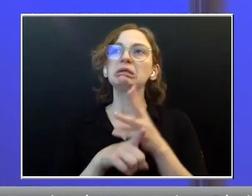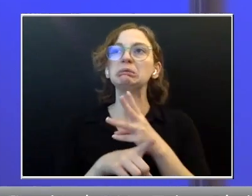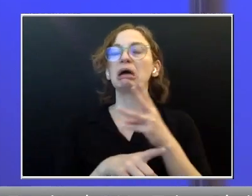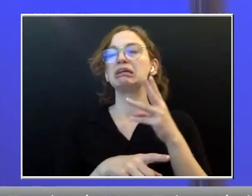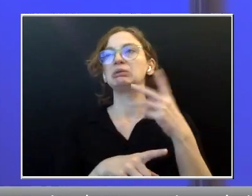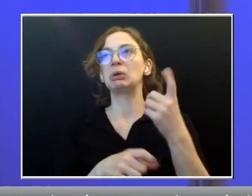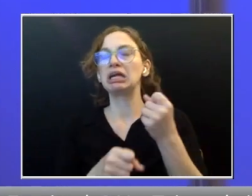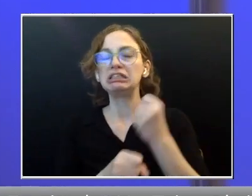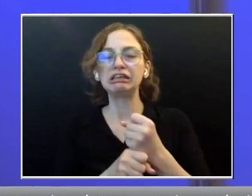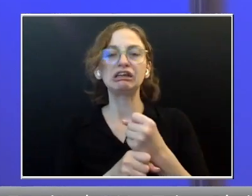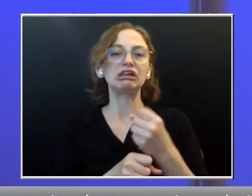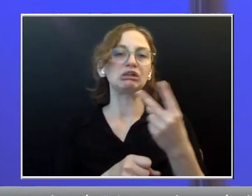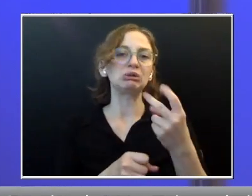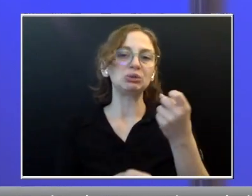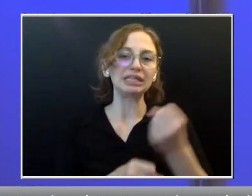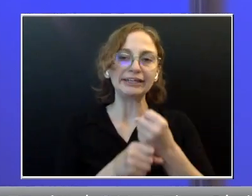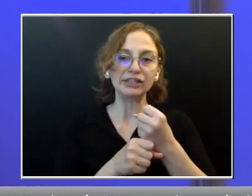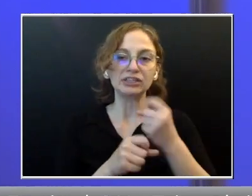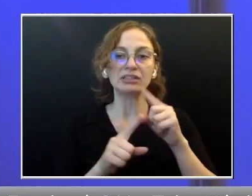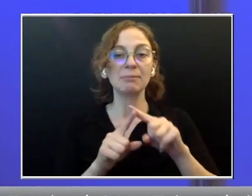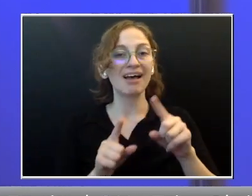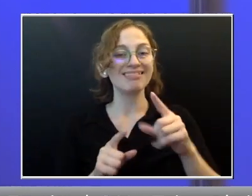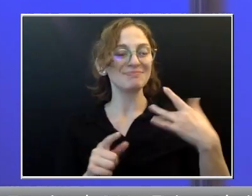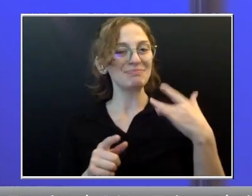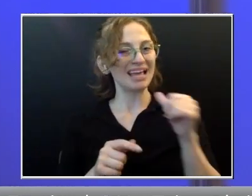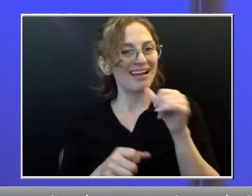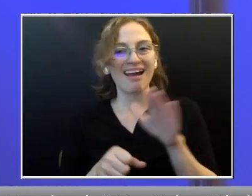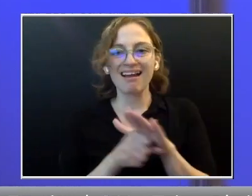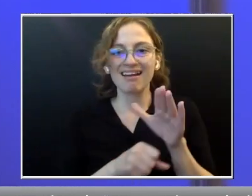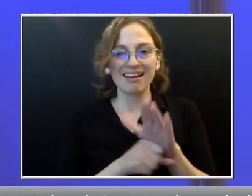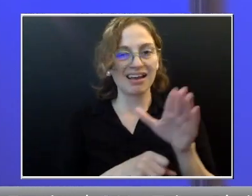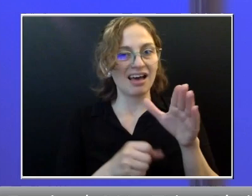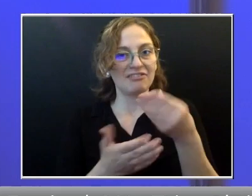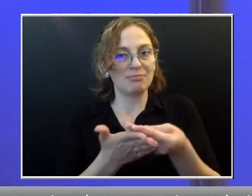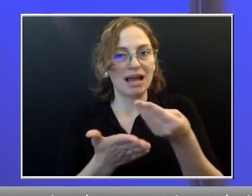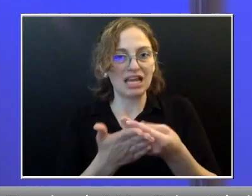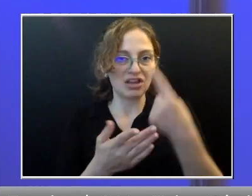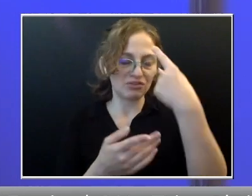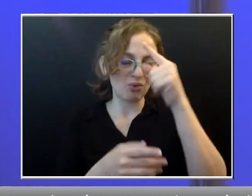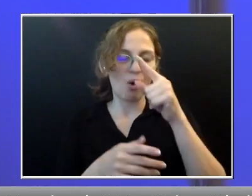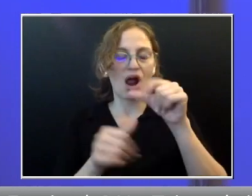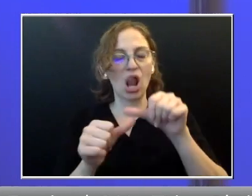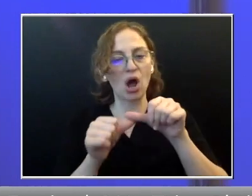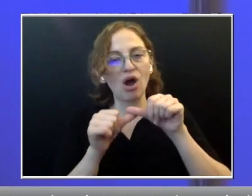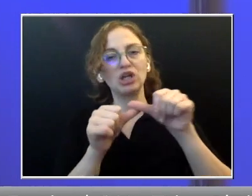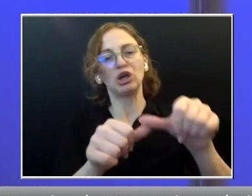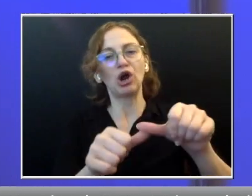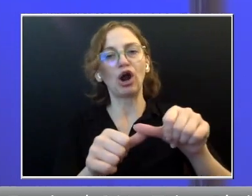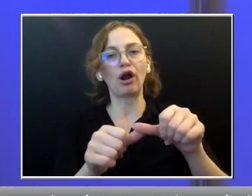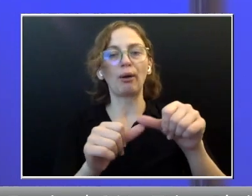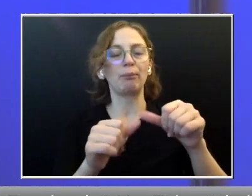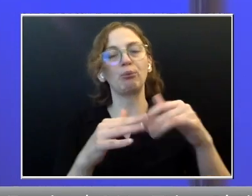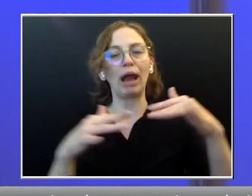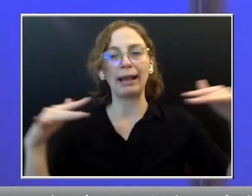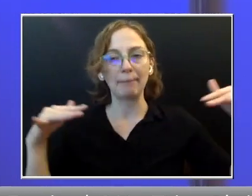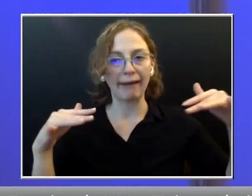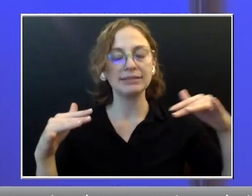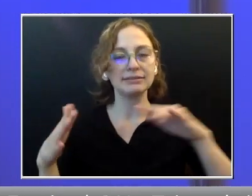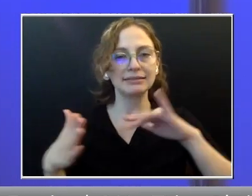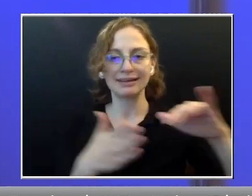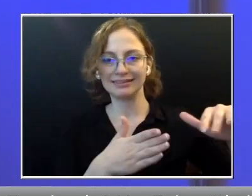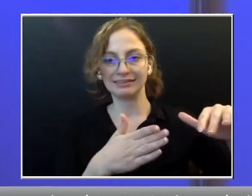to do really long-term randomized clinical trials. So most of what we know about exercise comes from what we